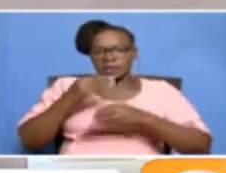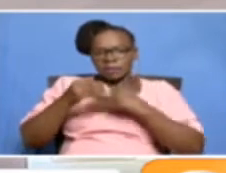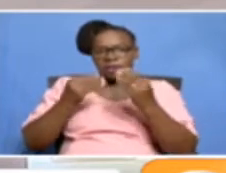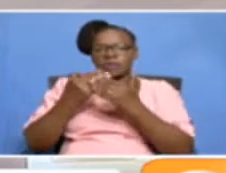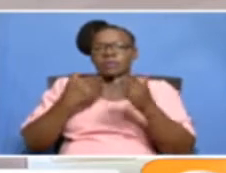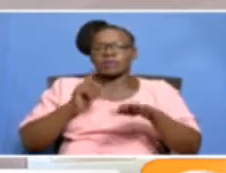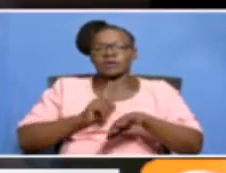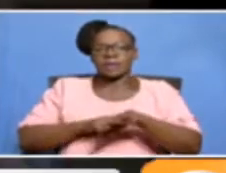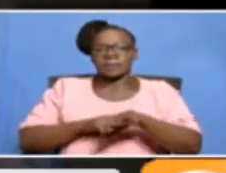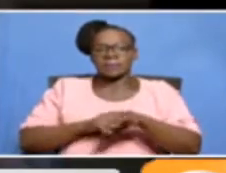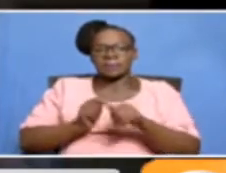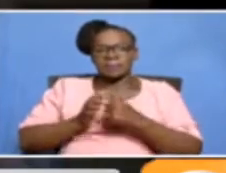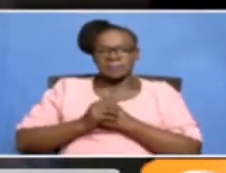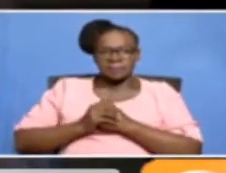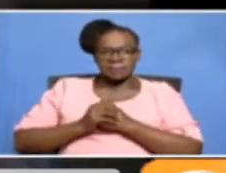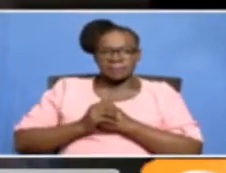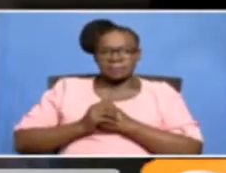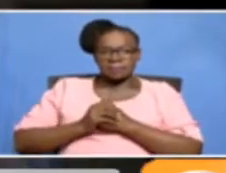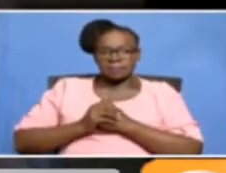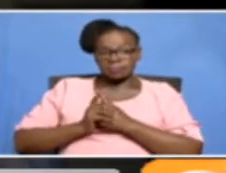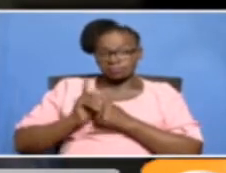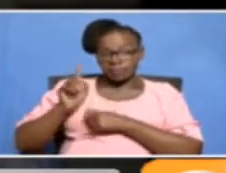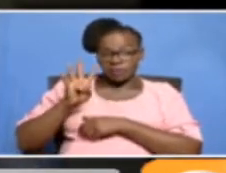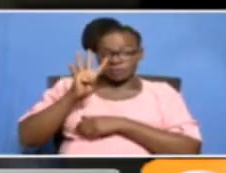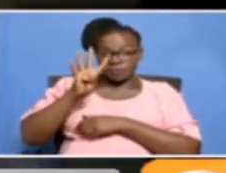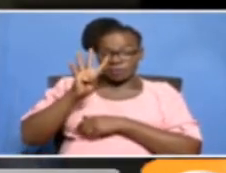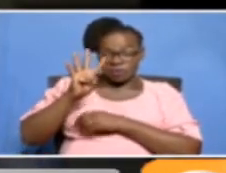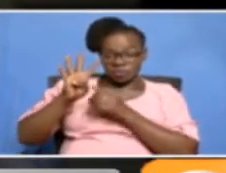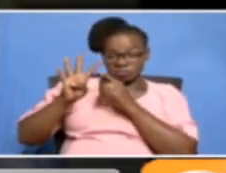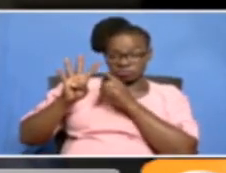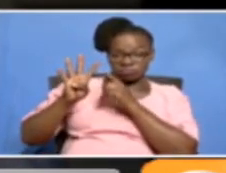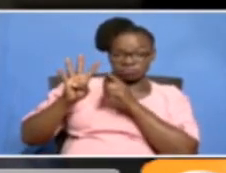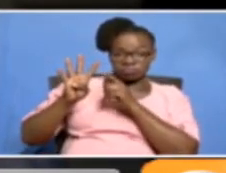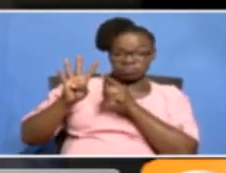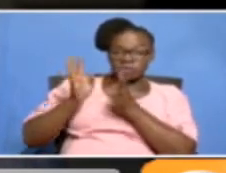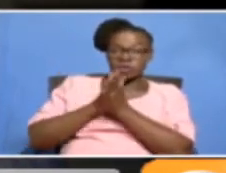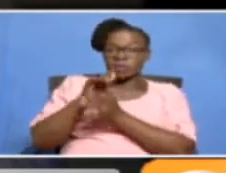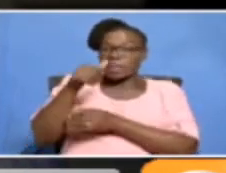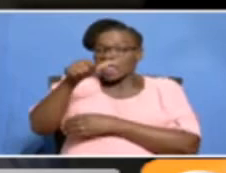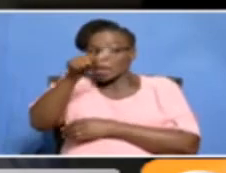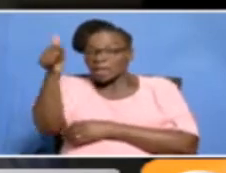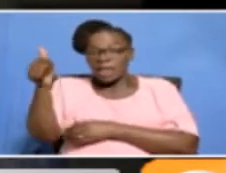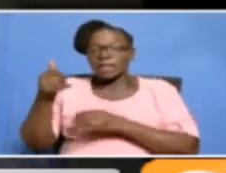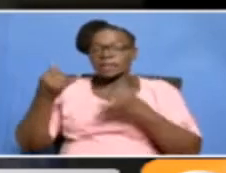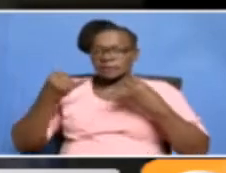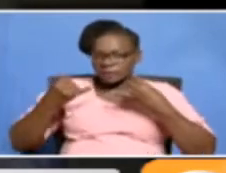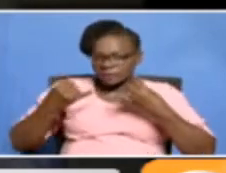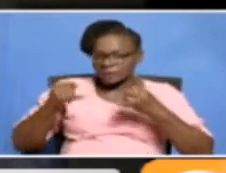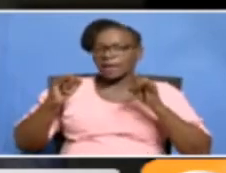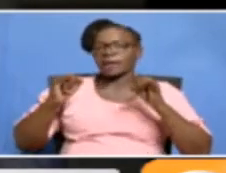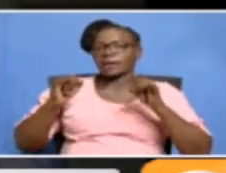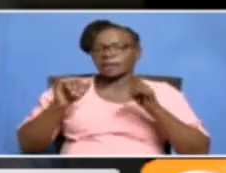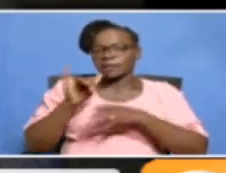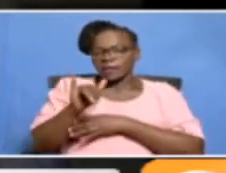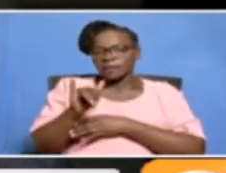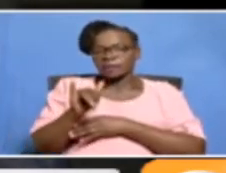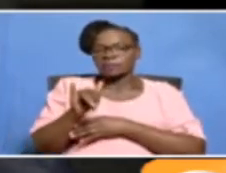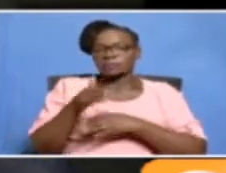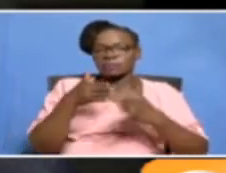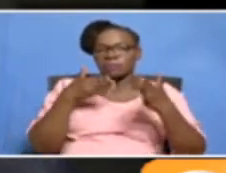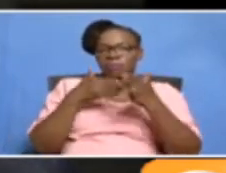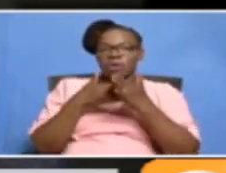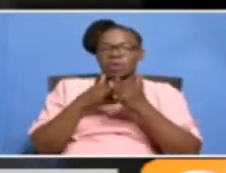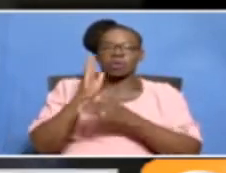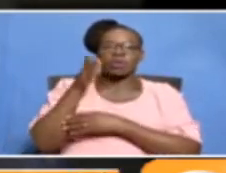time. These four and any other that attempt to do this will be barred from